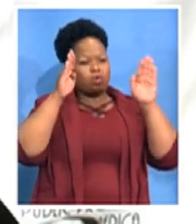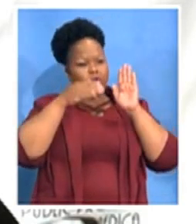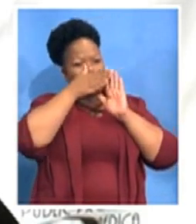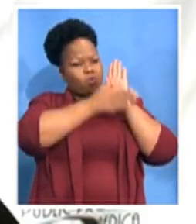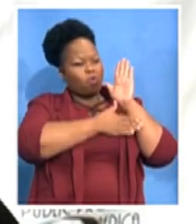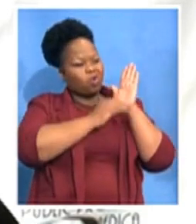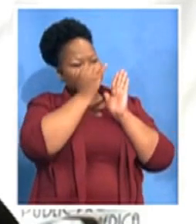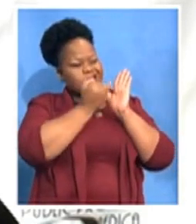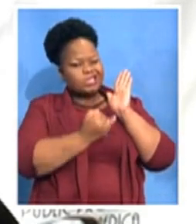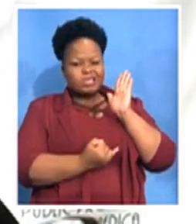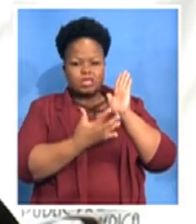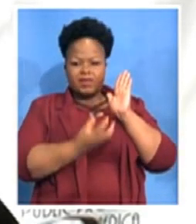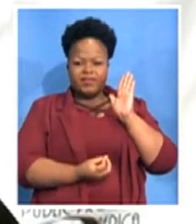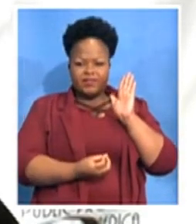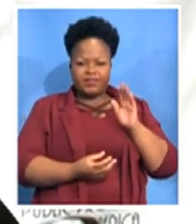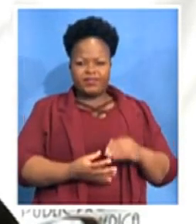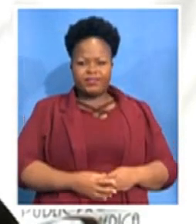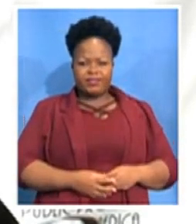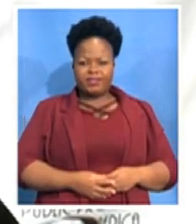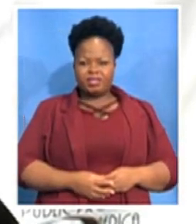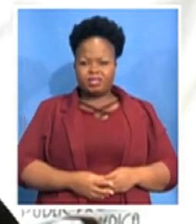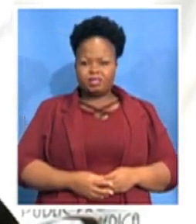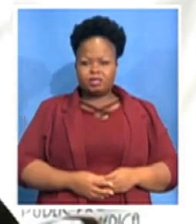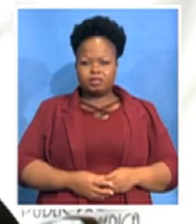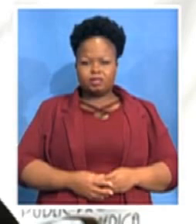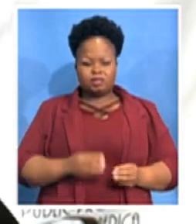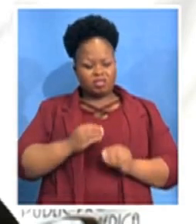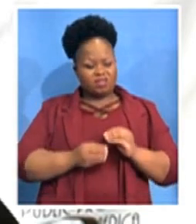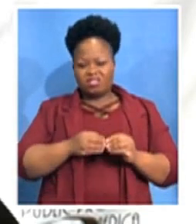General lack of maintenance of the buildings.